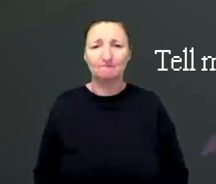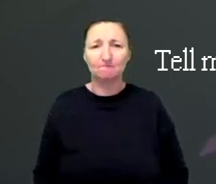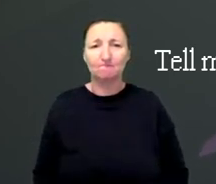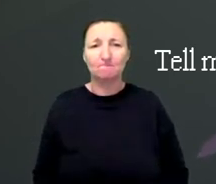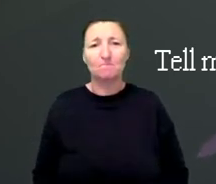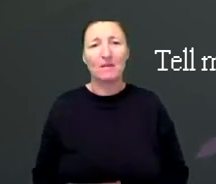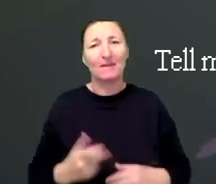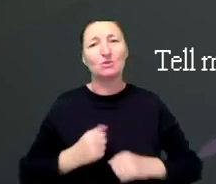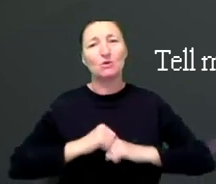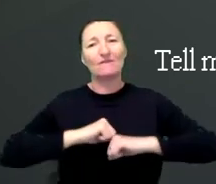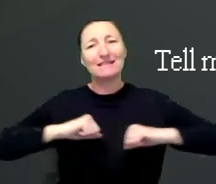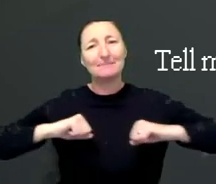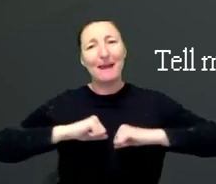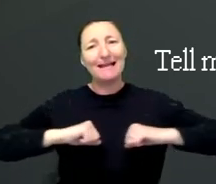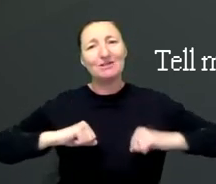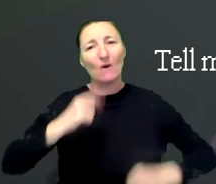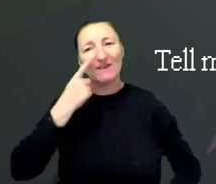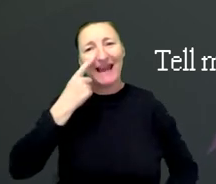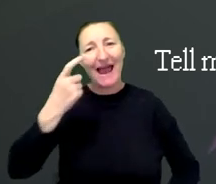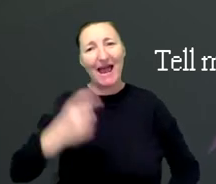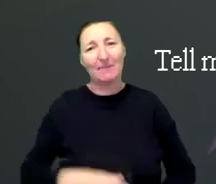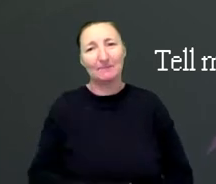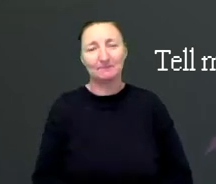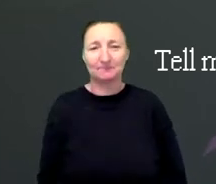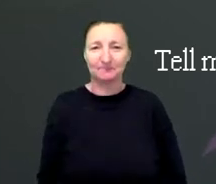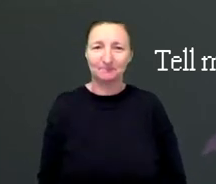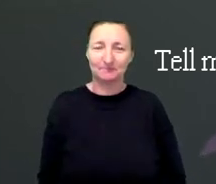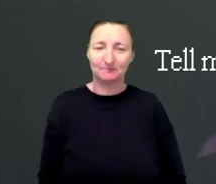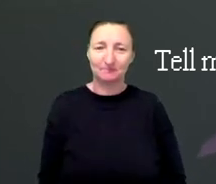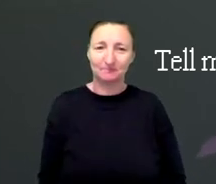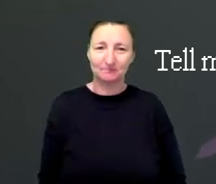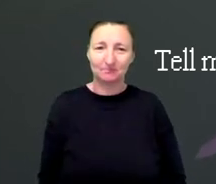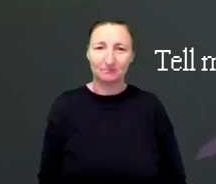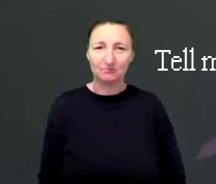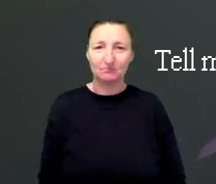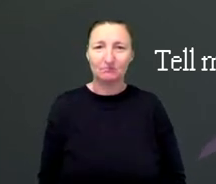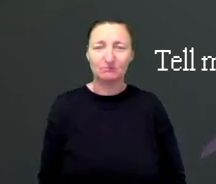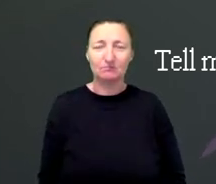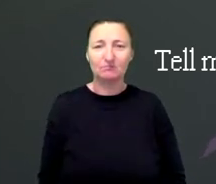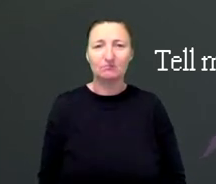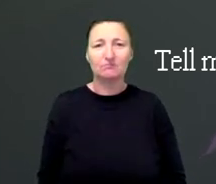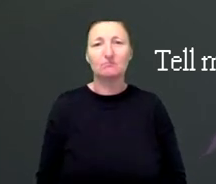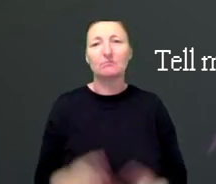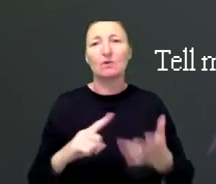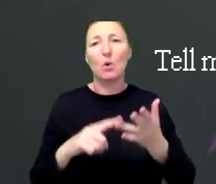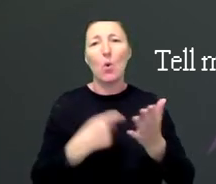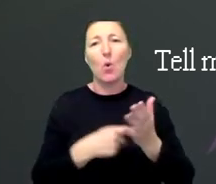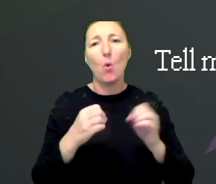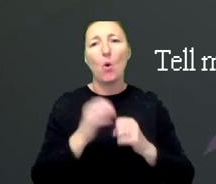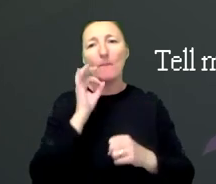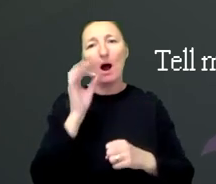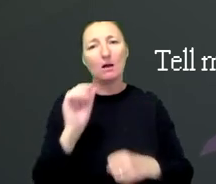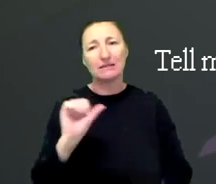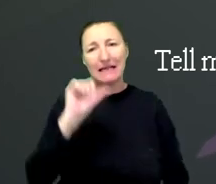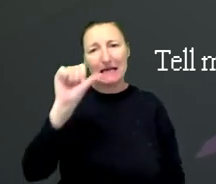I don't know. Mm. I'm glad that people feel that way about it. So what's gonna happen when we exit the game? What's gonna happen to us?